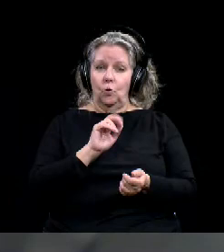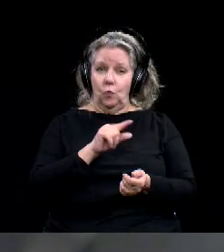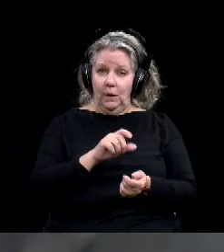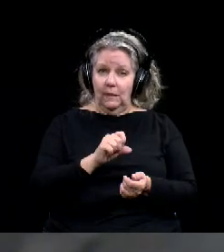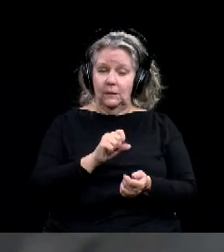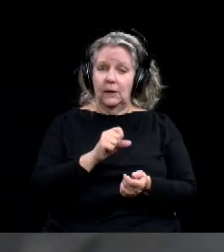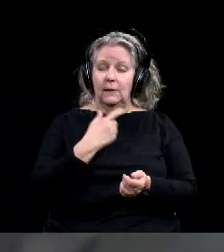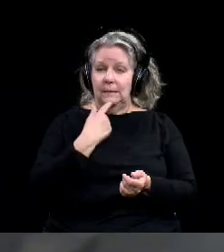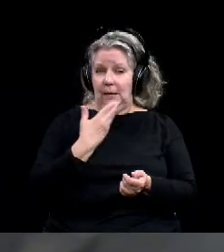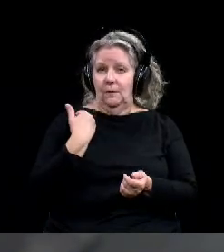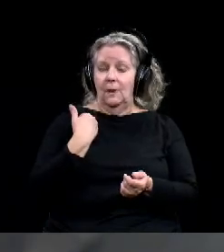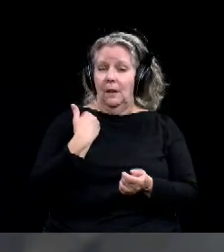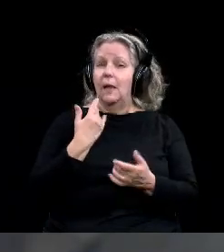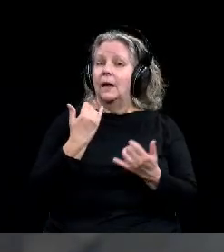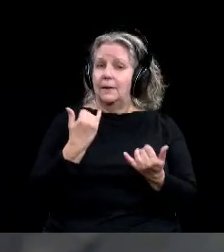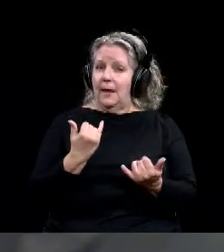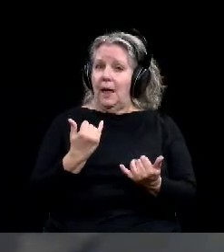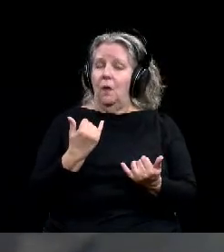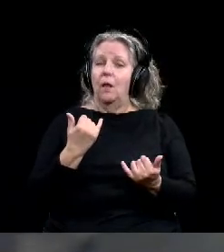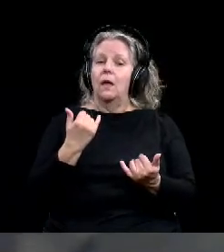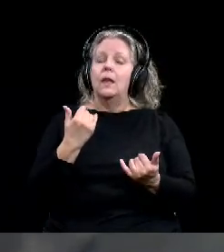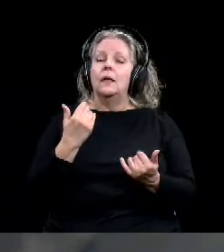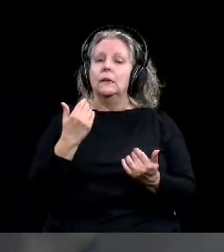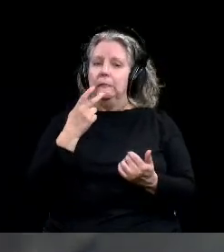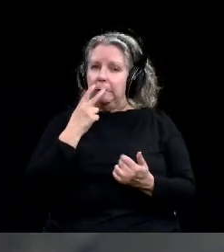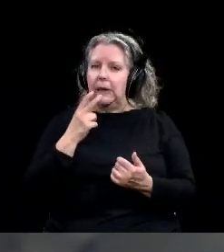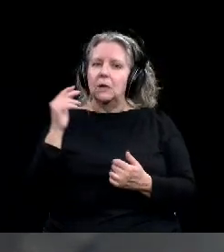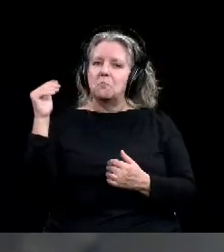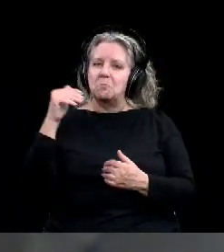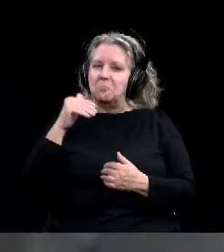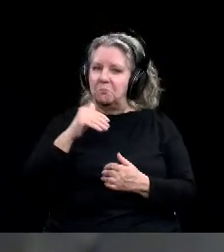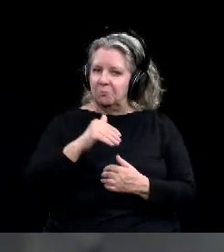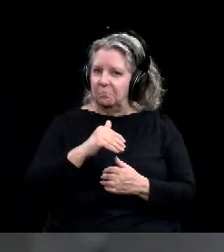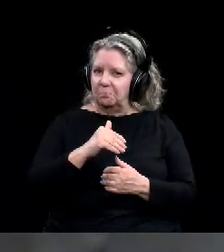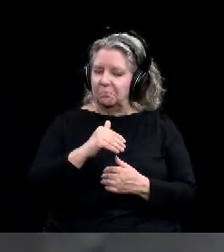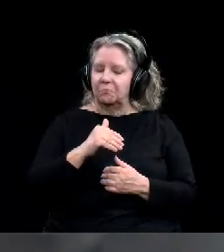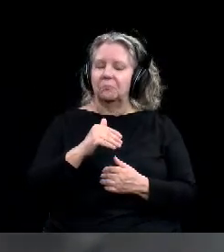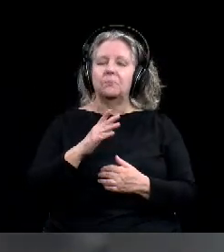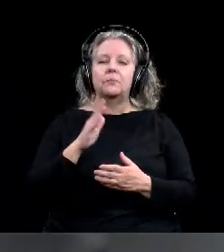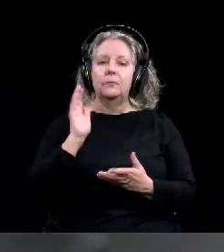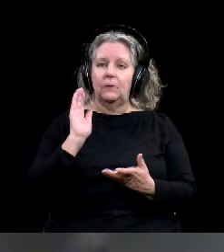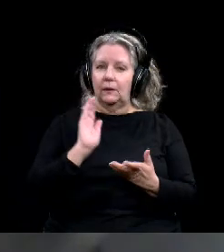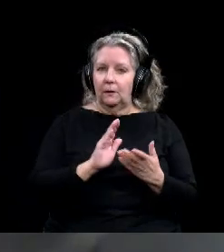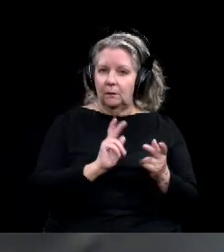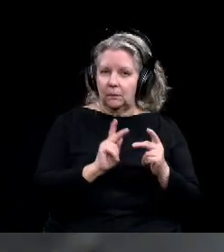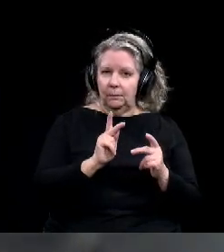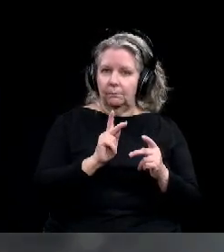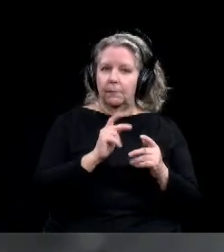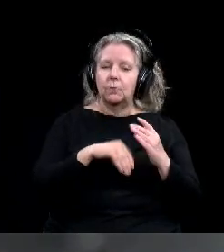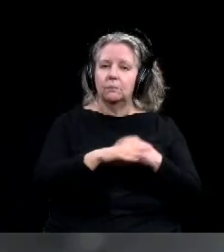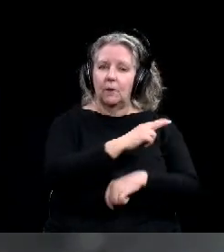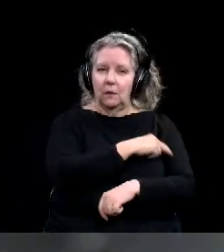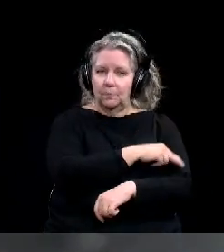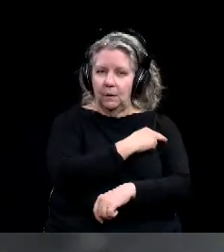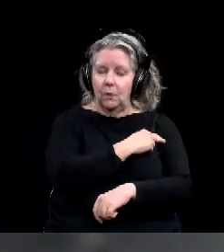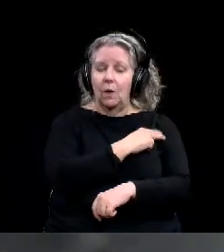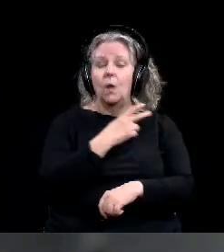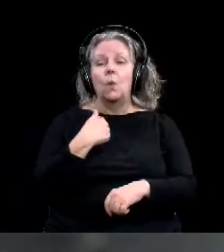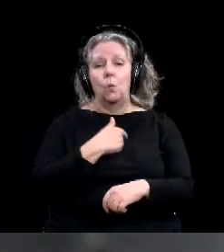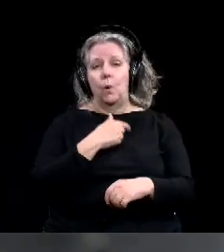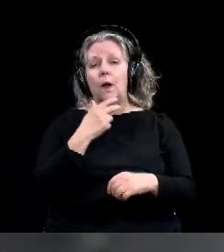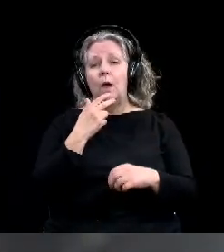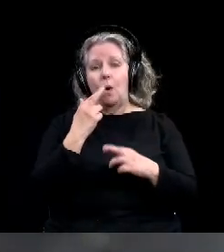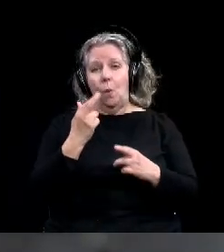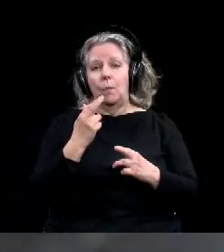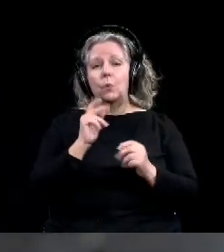2 weeks. Our numbers are lower, and we hope to continue seeing the trend in the coming weeks. It could not have happened without